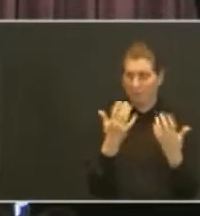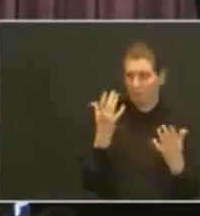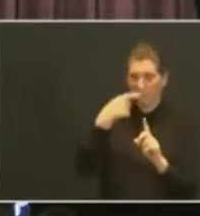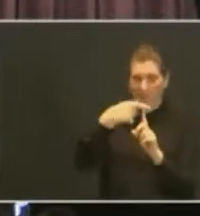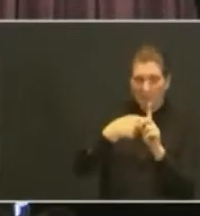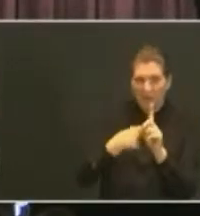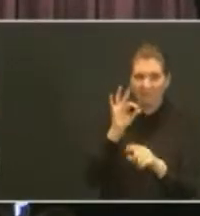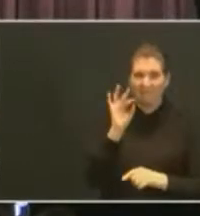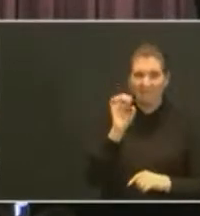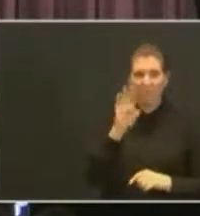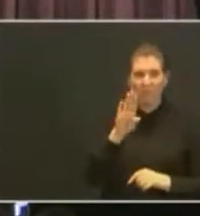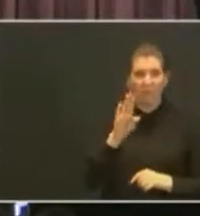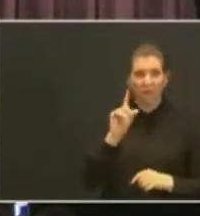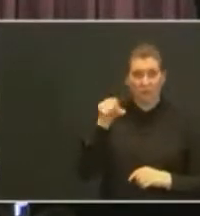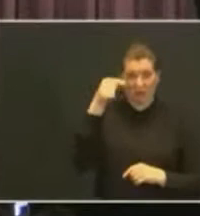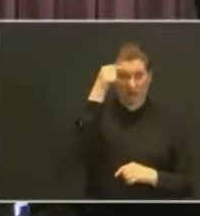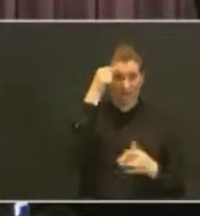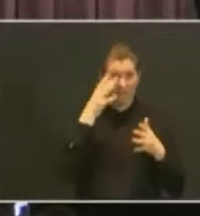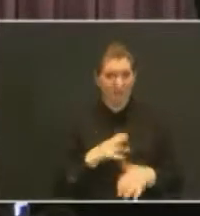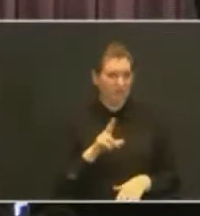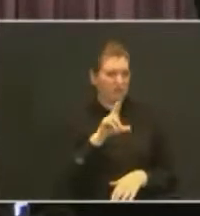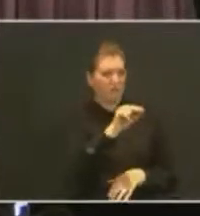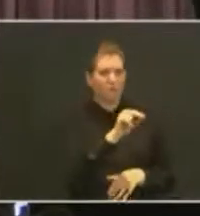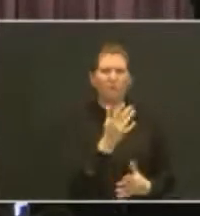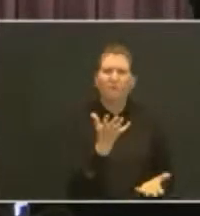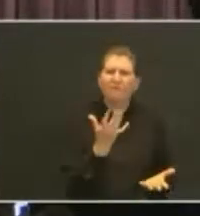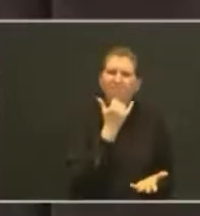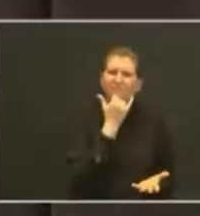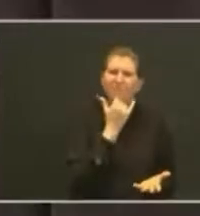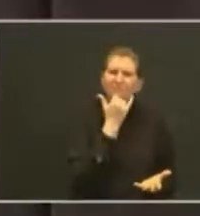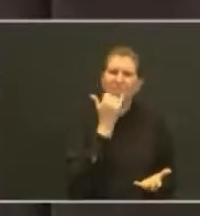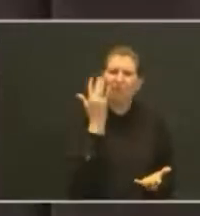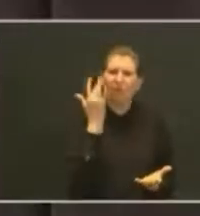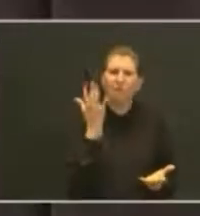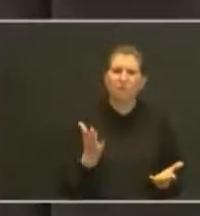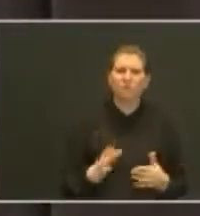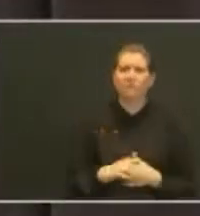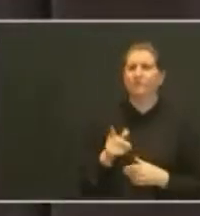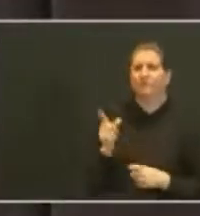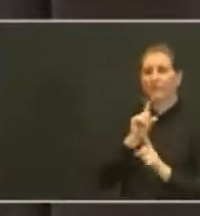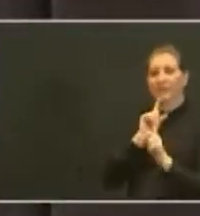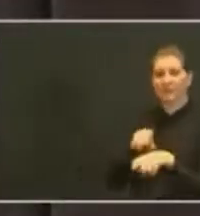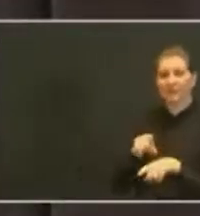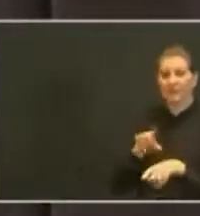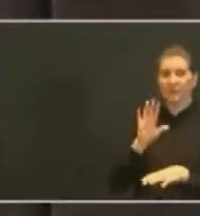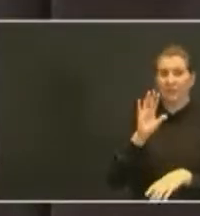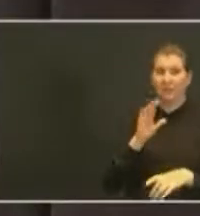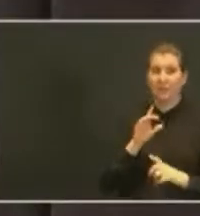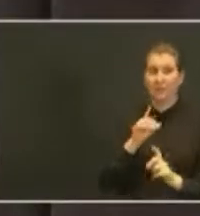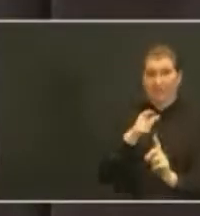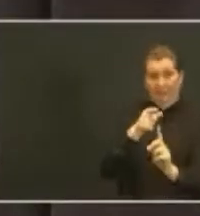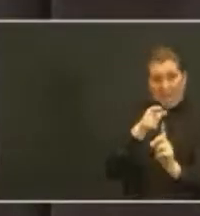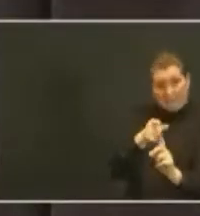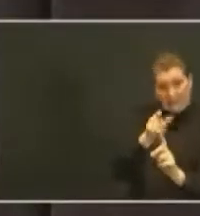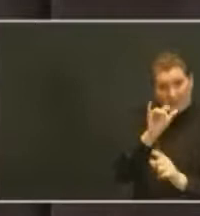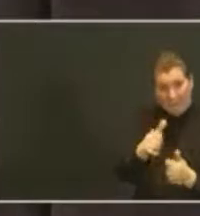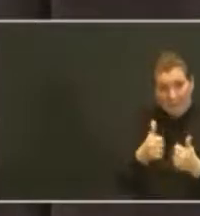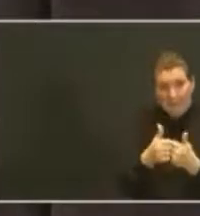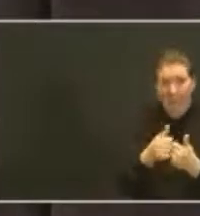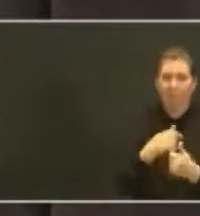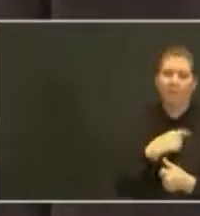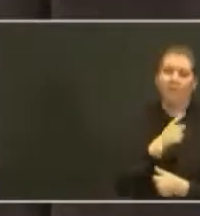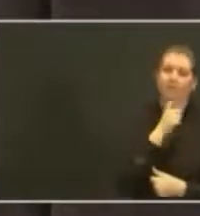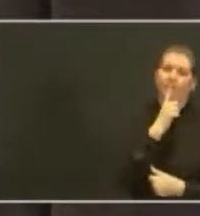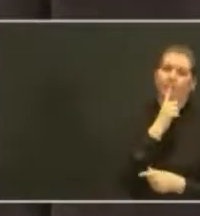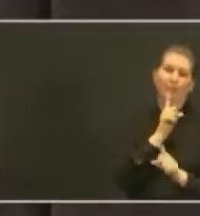says you can't do that? Why is that? Yeah, I cannot speak to the specific scenario that you're referring to. We do